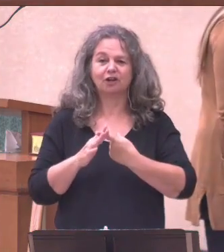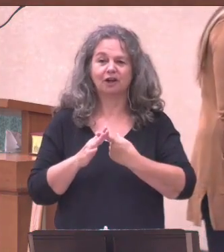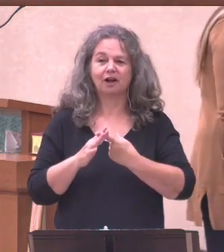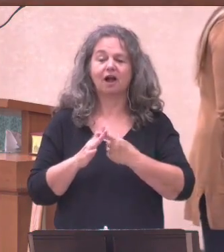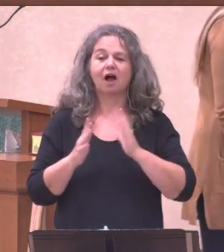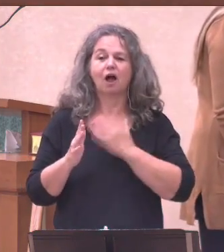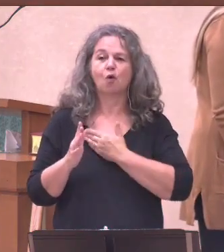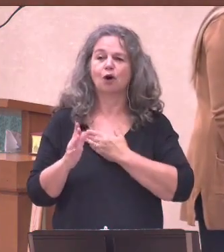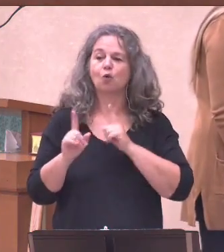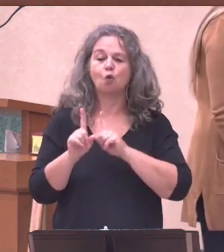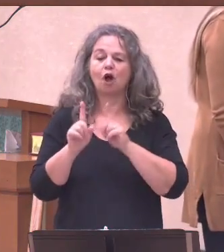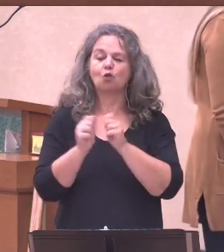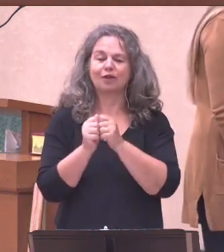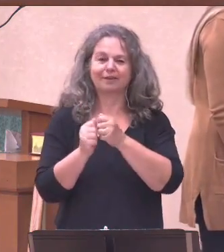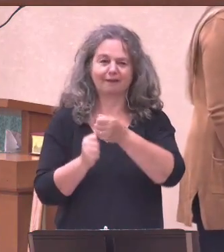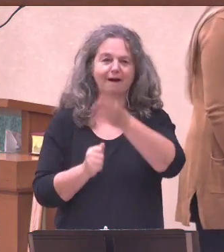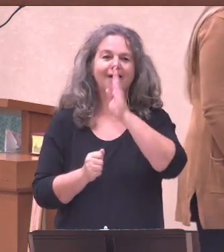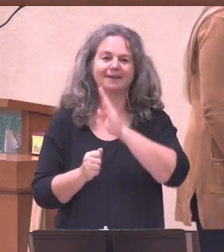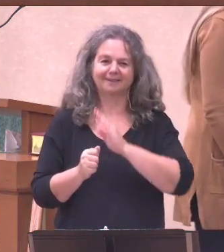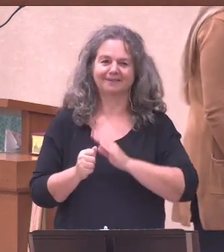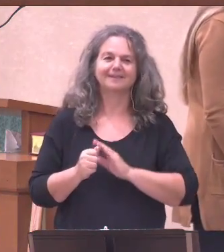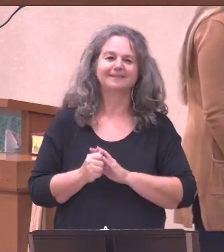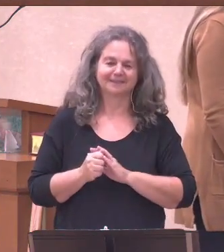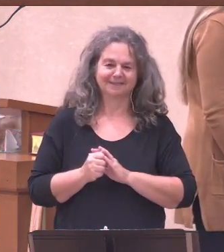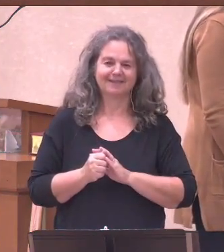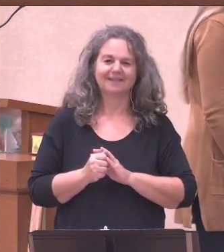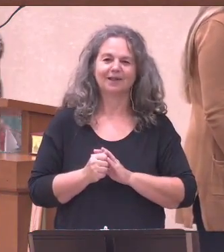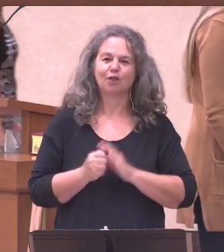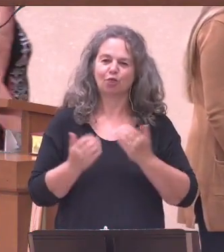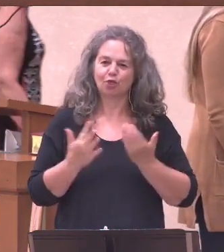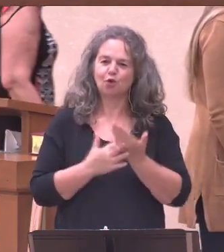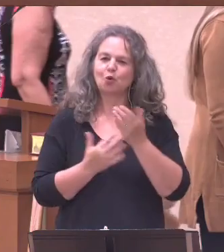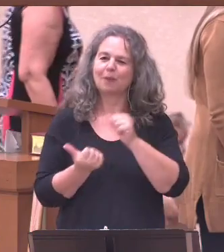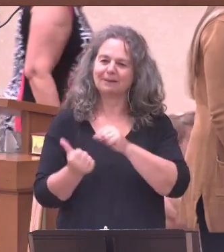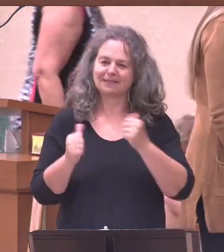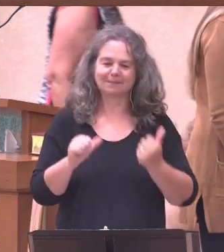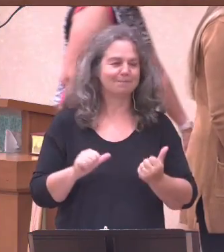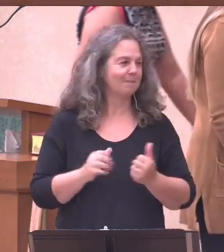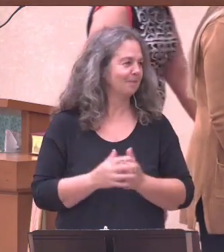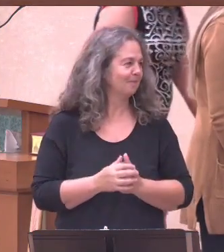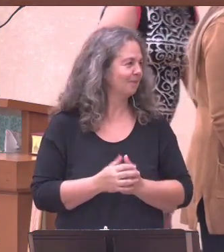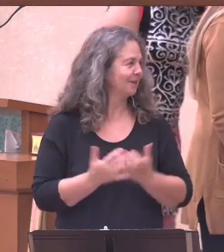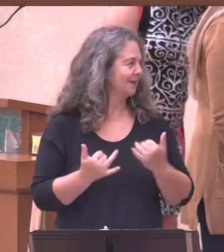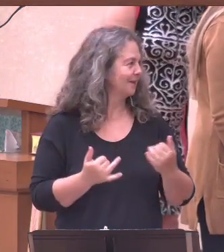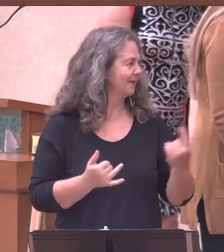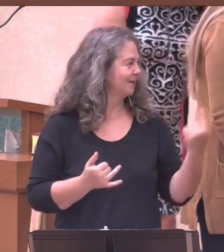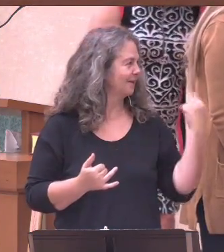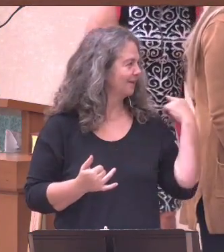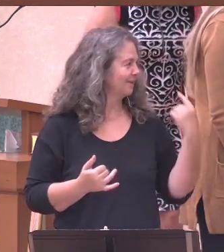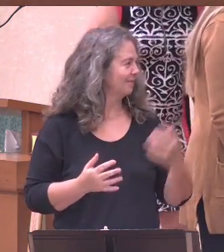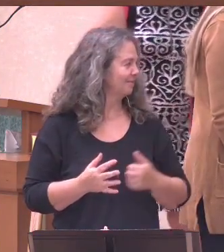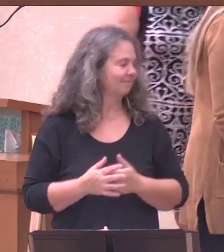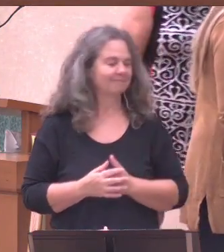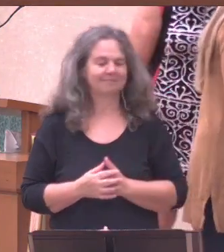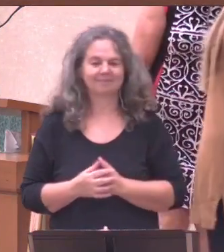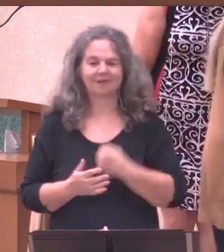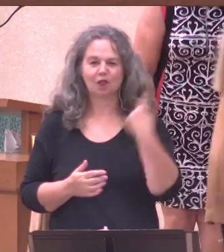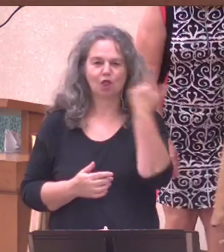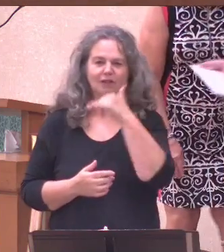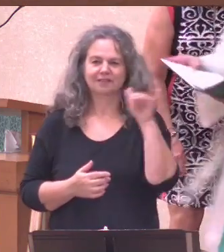God in life, as we're taking this little walk. All right, we'll go over to this thing over here. It kind of looks like a